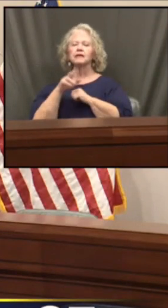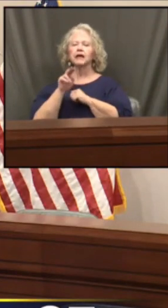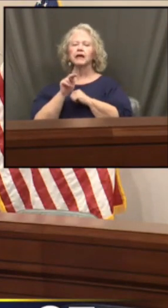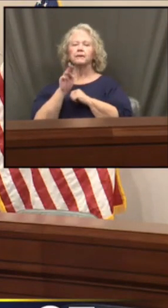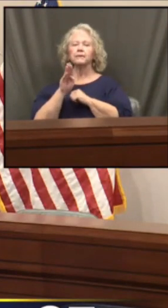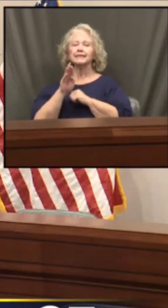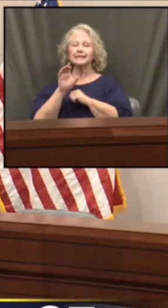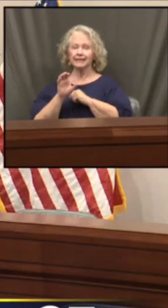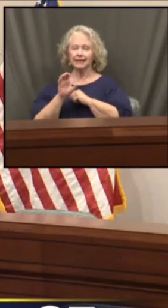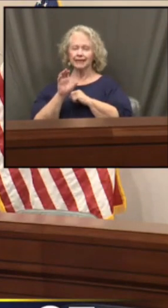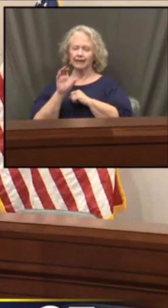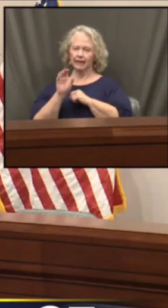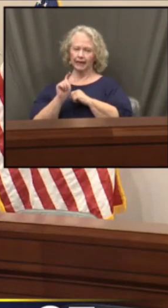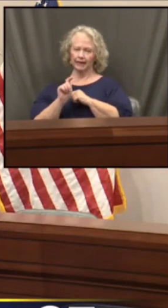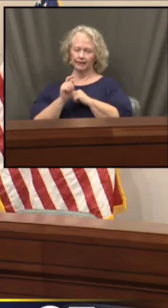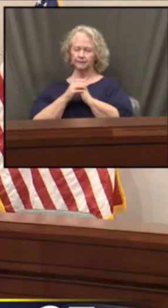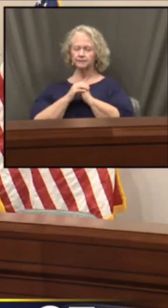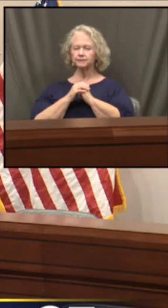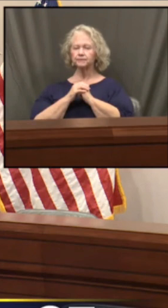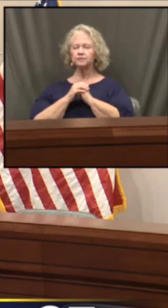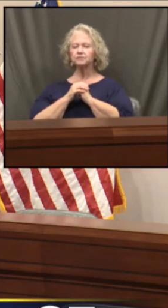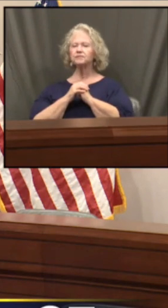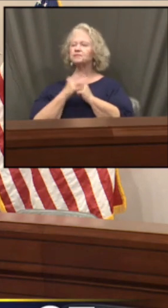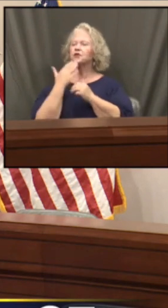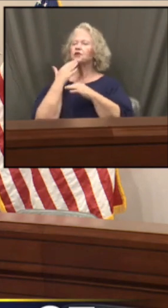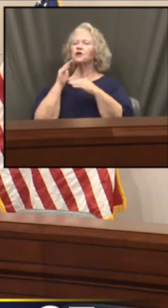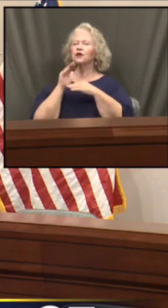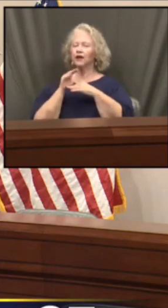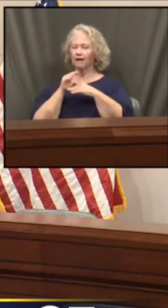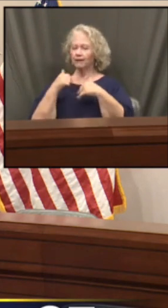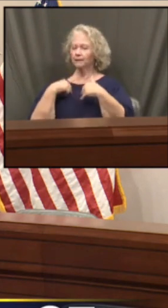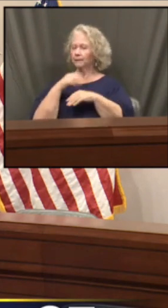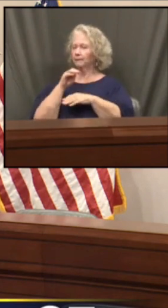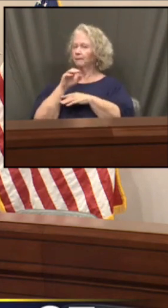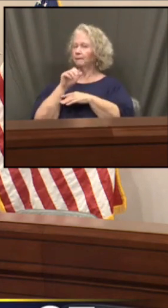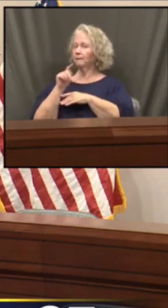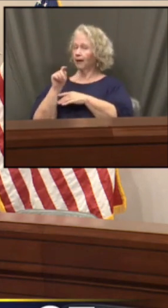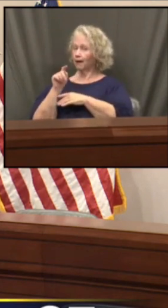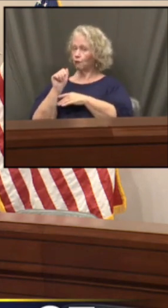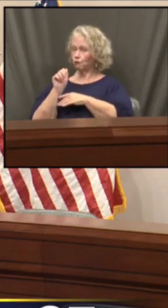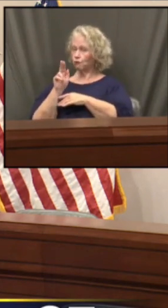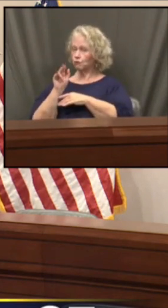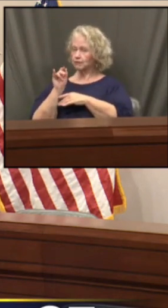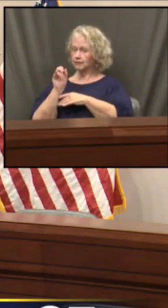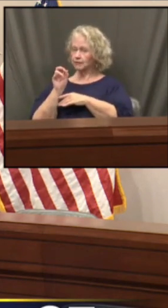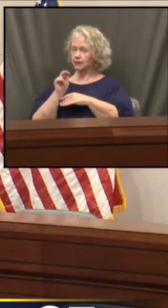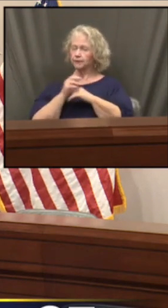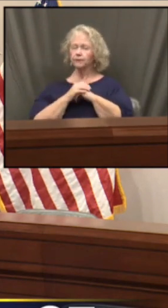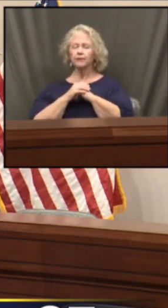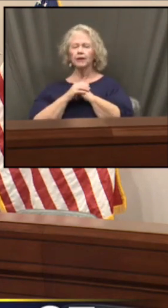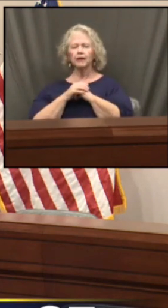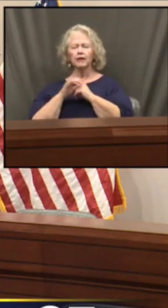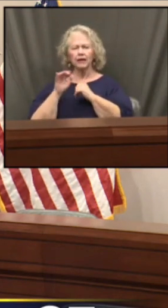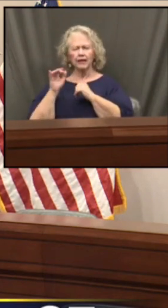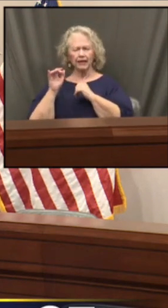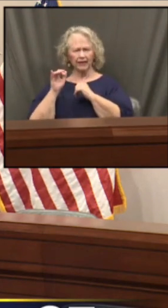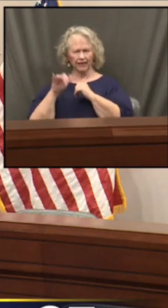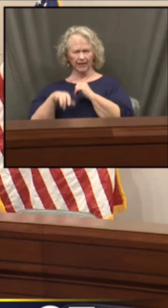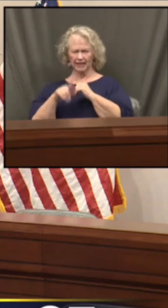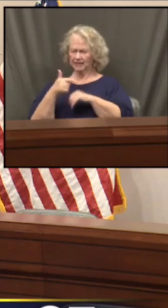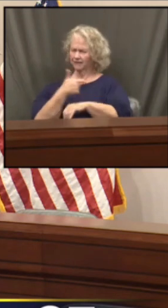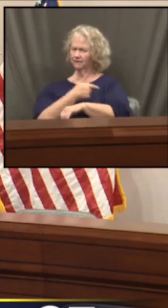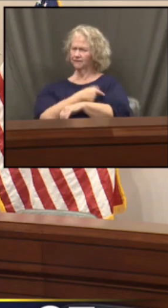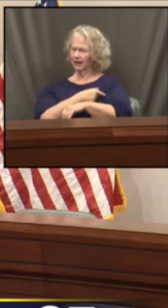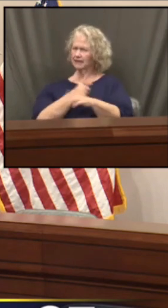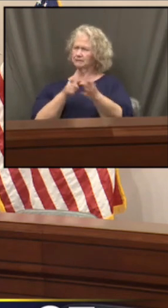NBC Connecticut. Good afternoon, Governor Matt Austin with NBC Connecticut. In terms of this vaccine mandate, why do you think it